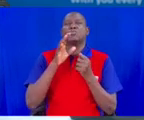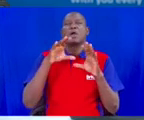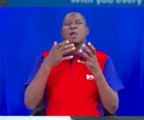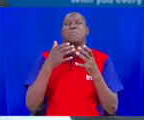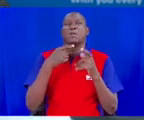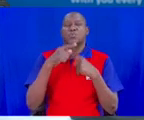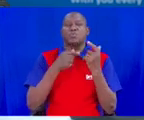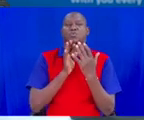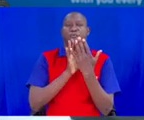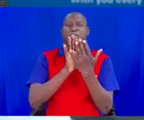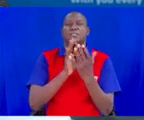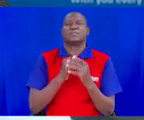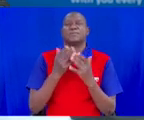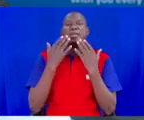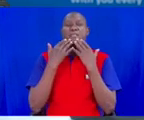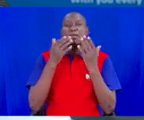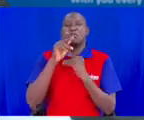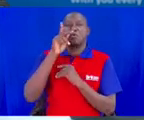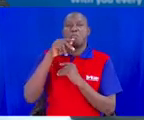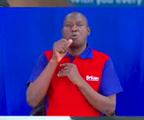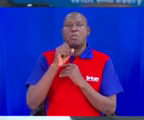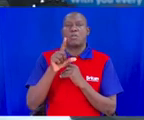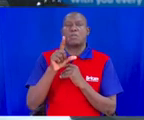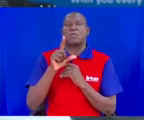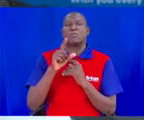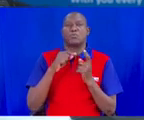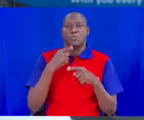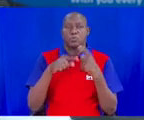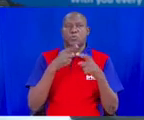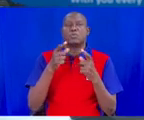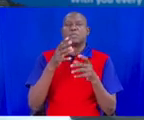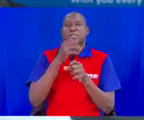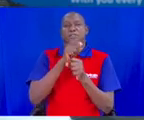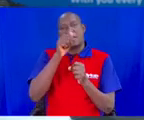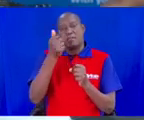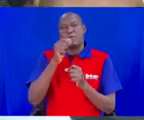you. Thank you, Paul. We will continue and receive another question.